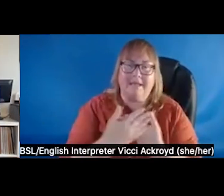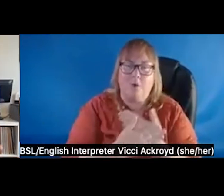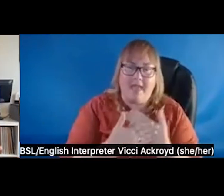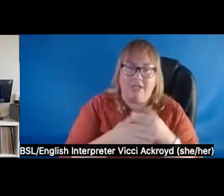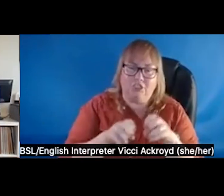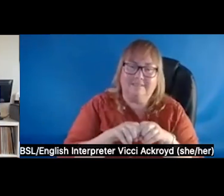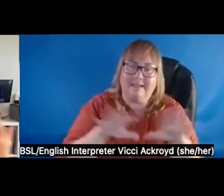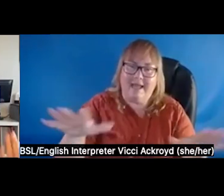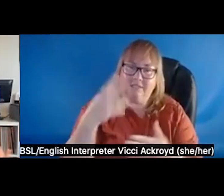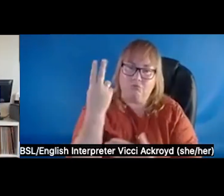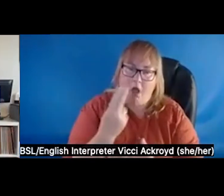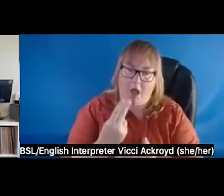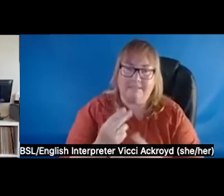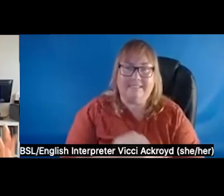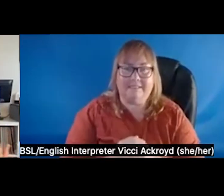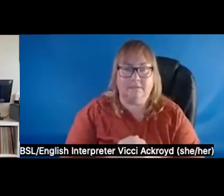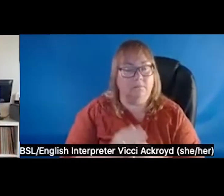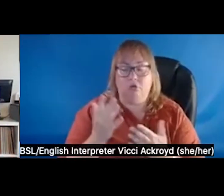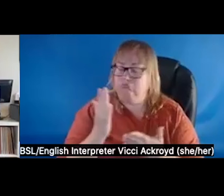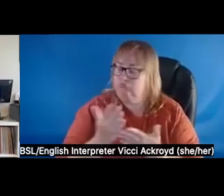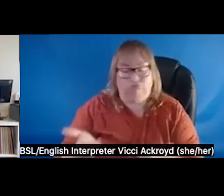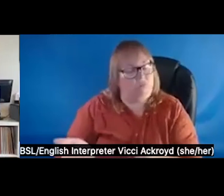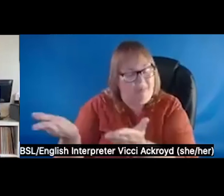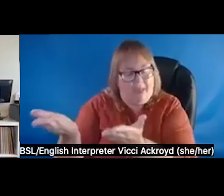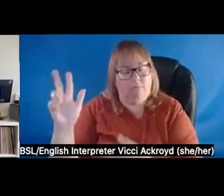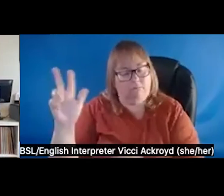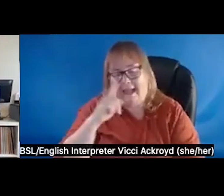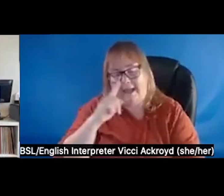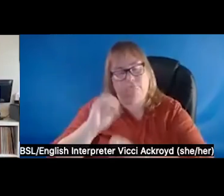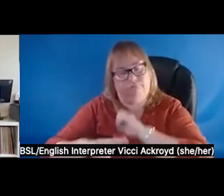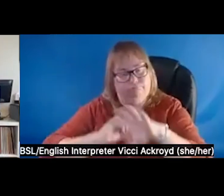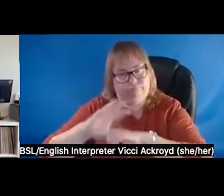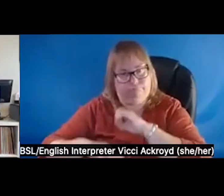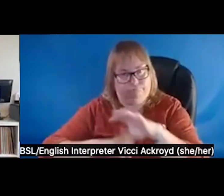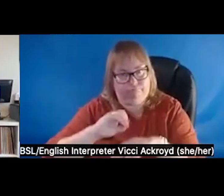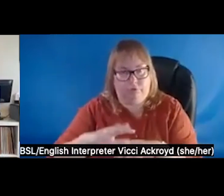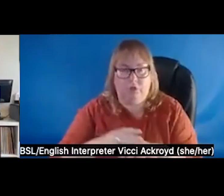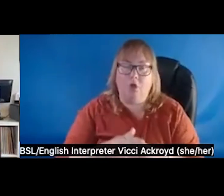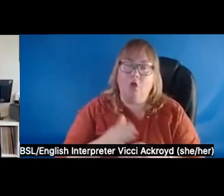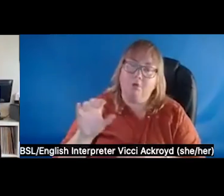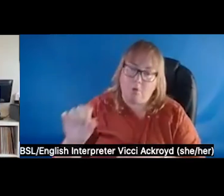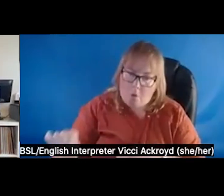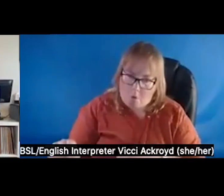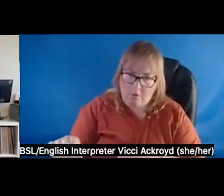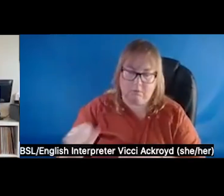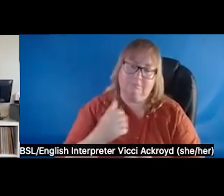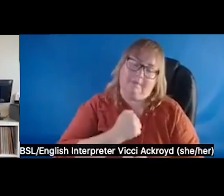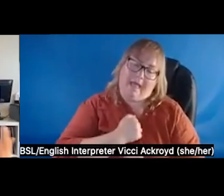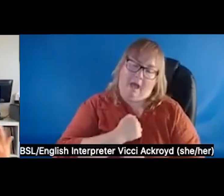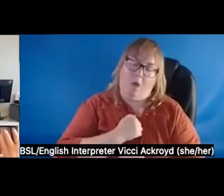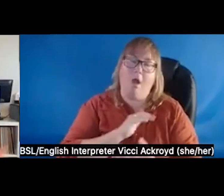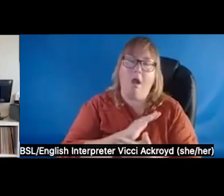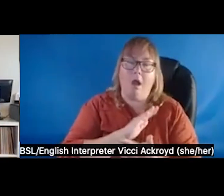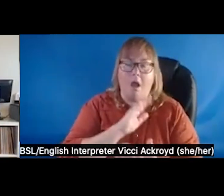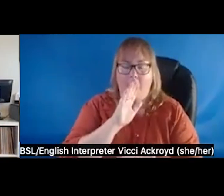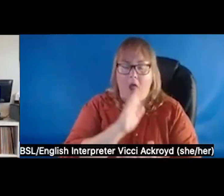I will let them, of course, talk more about that. But before I do that, something that we do a lot on Harsh Light, with it